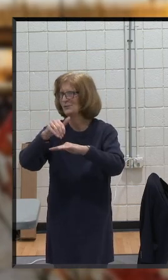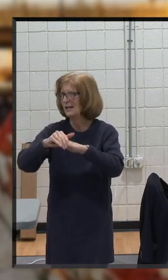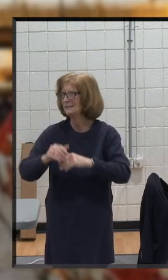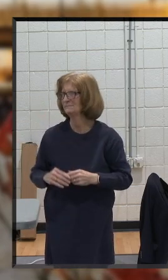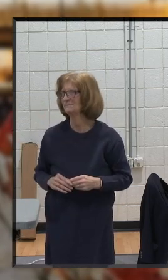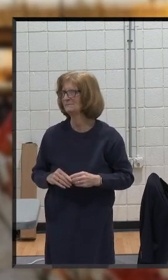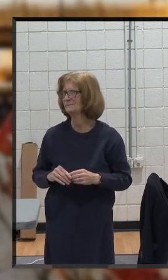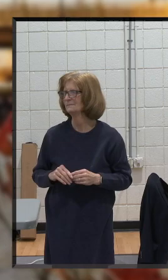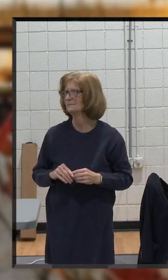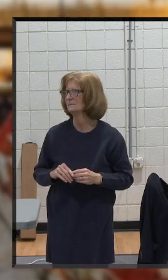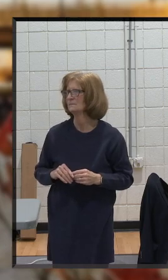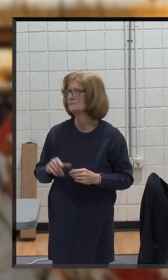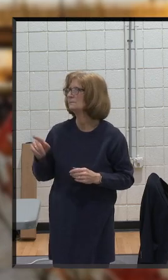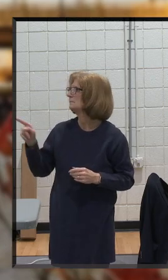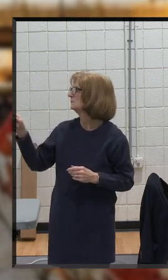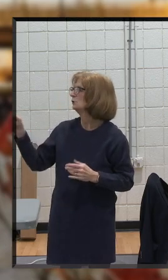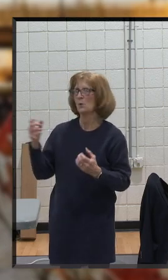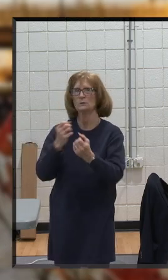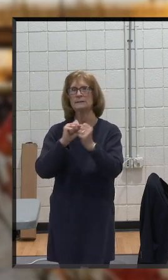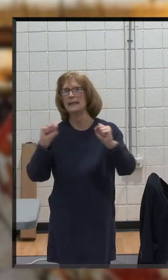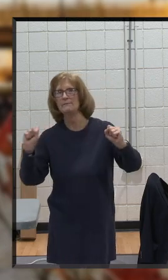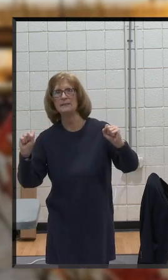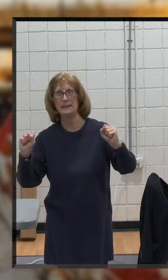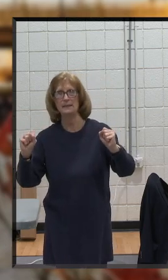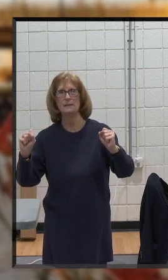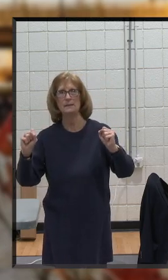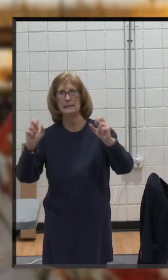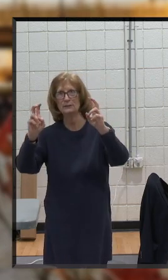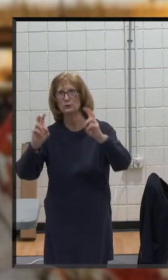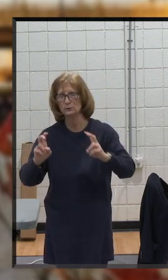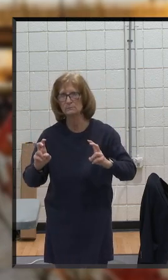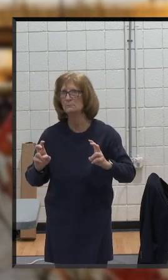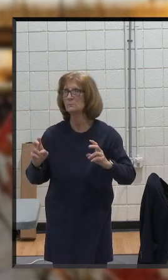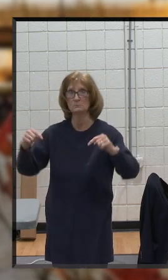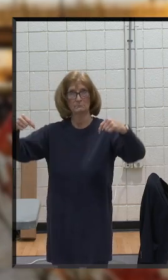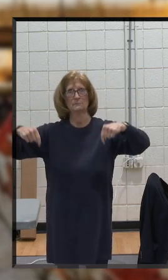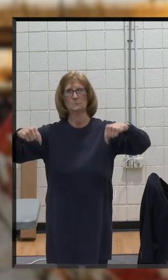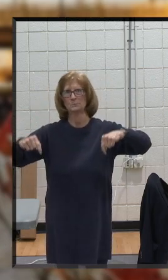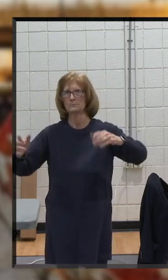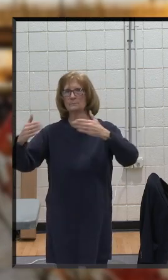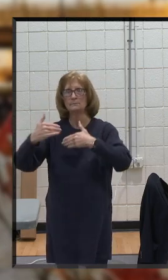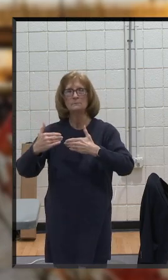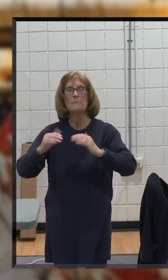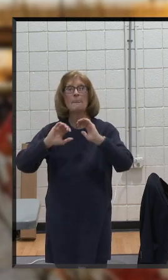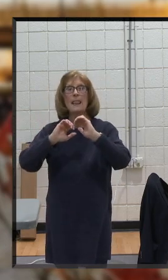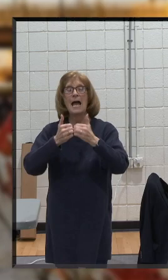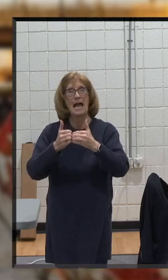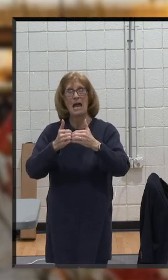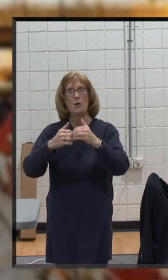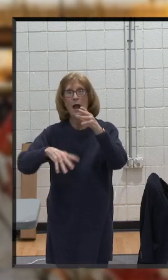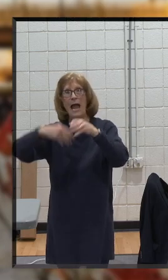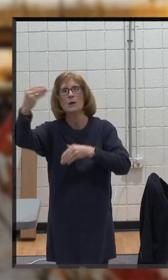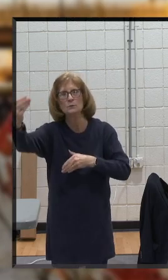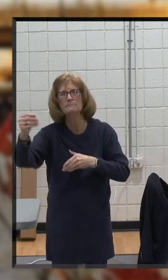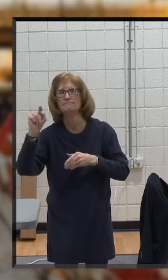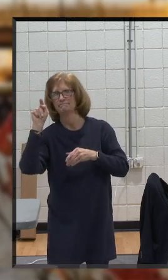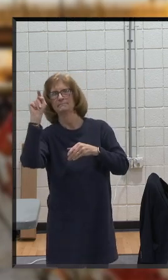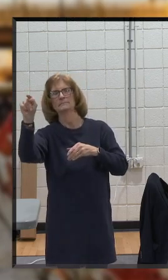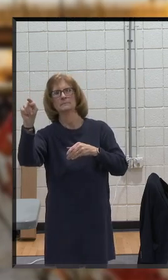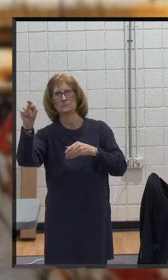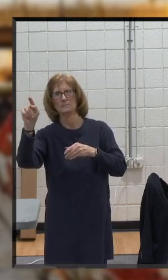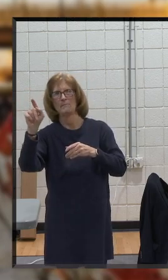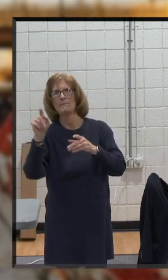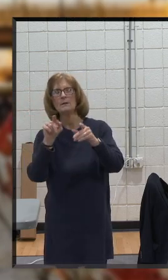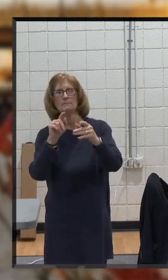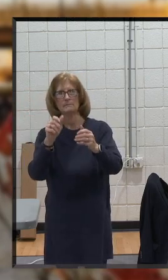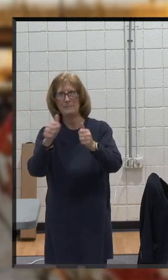So real quick safety overview for folks. If you're in the room, the best exit is probably out the back doors here. I think there's